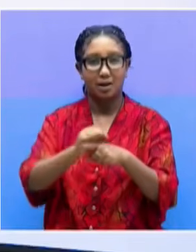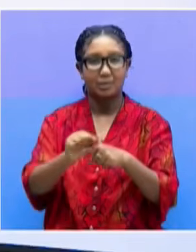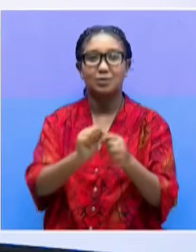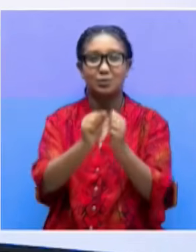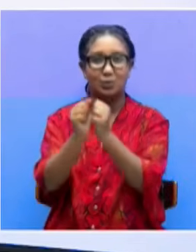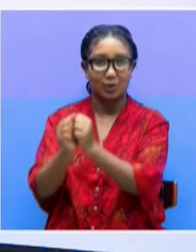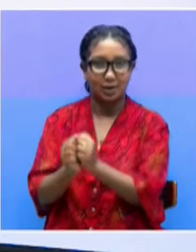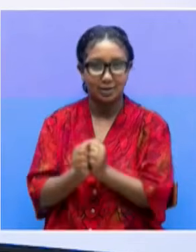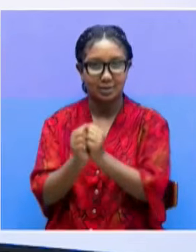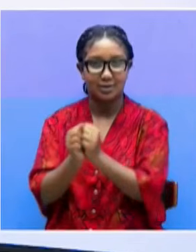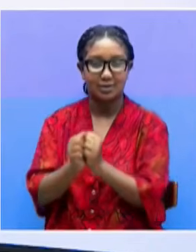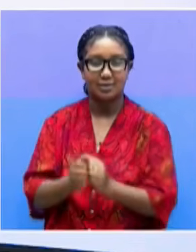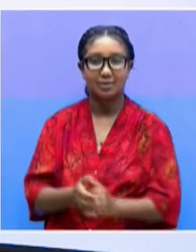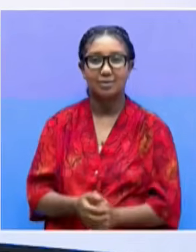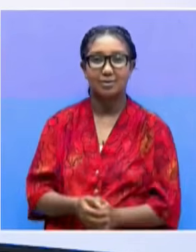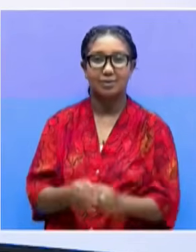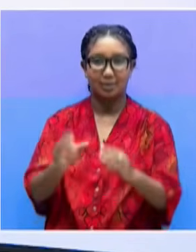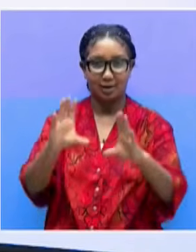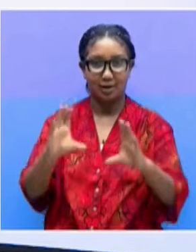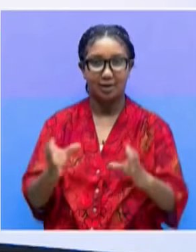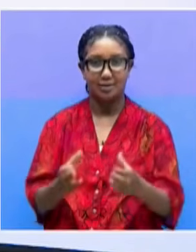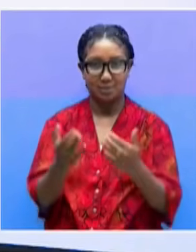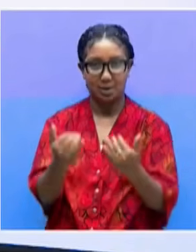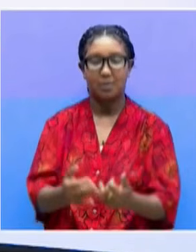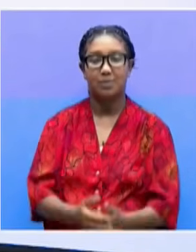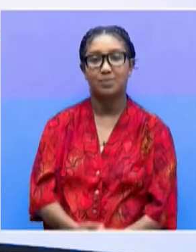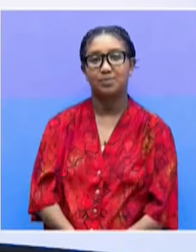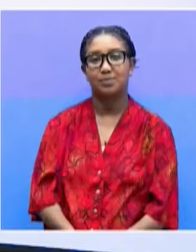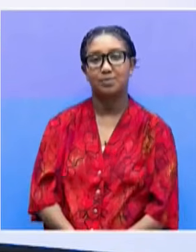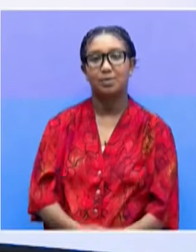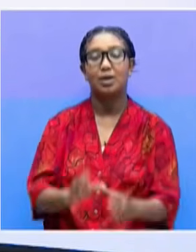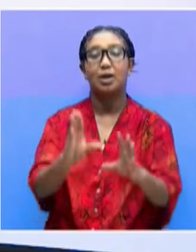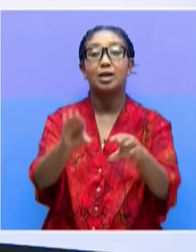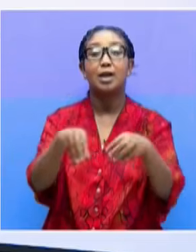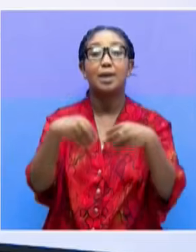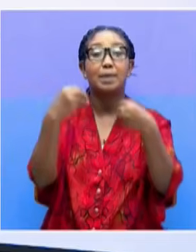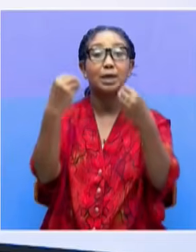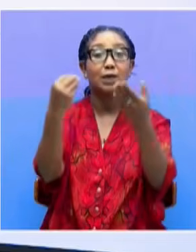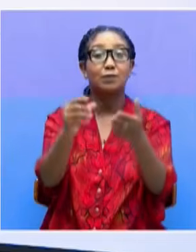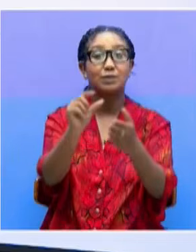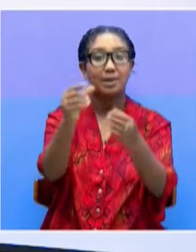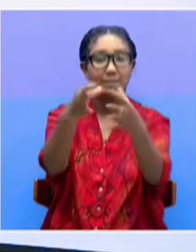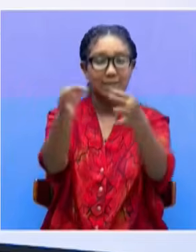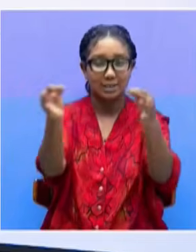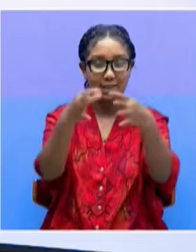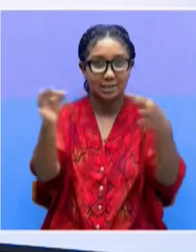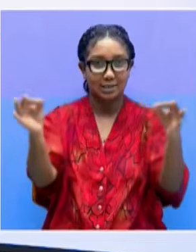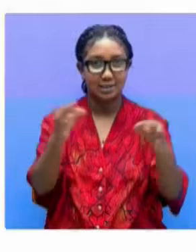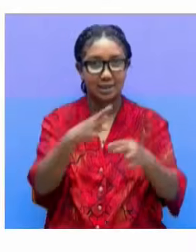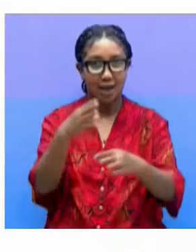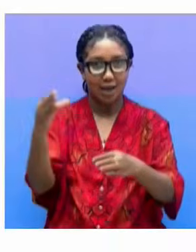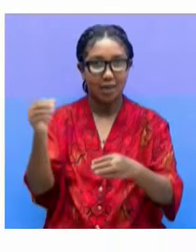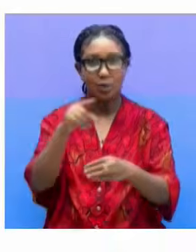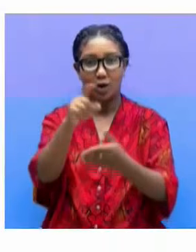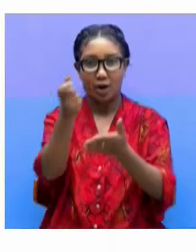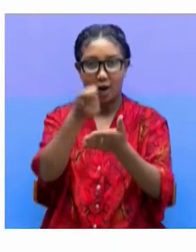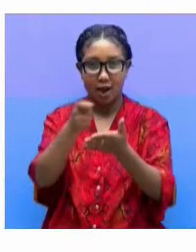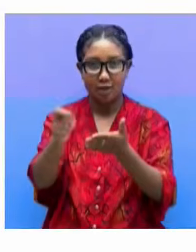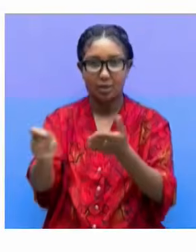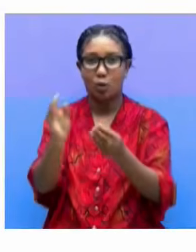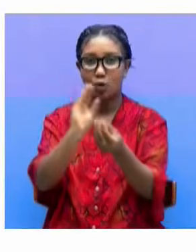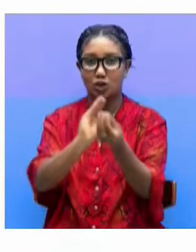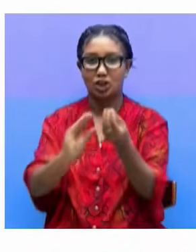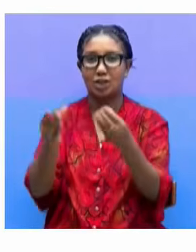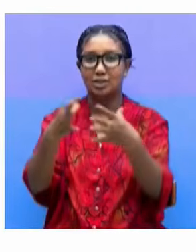together here in the class. Okay? Let me give you some sentences and you can write it in